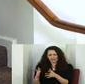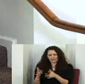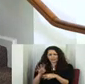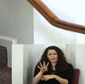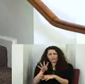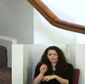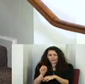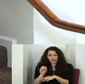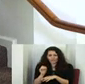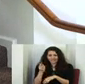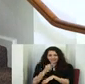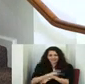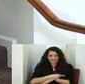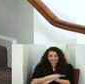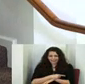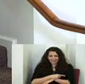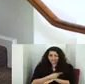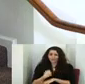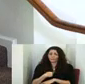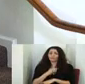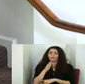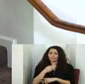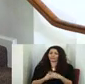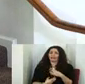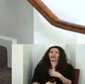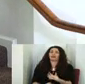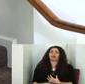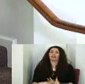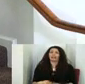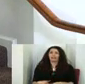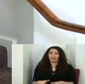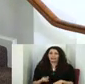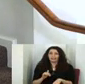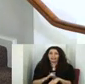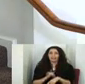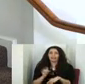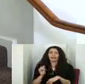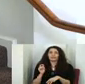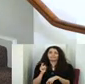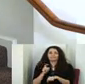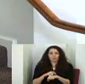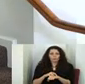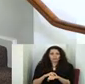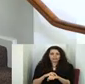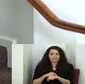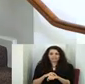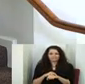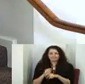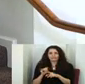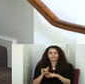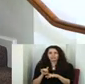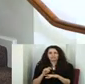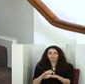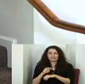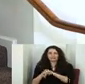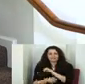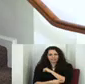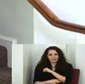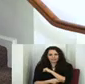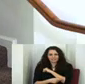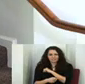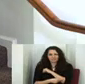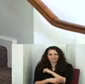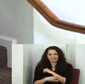nights. In that moment, in those moments of temptation, in those moments of